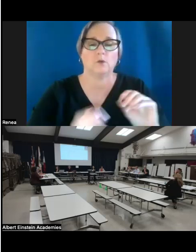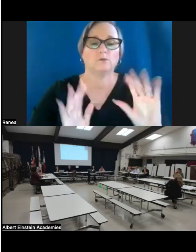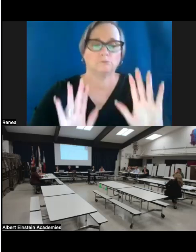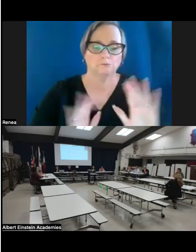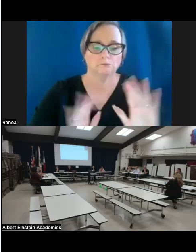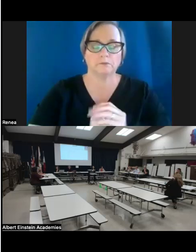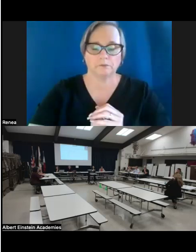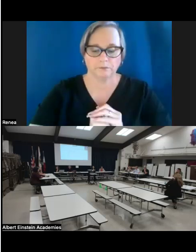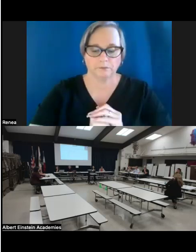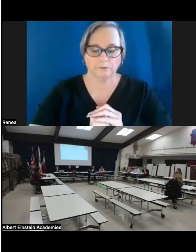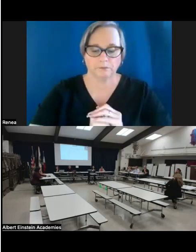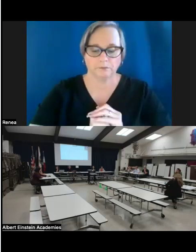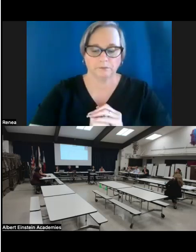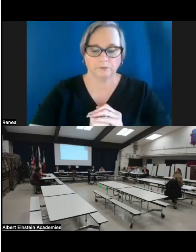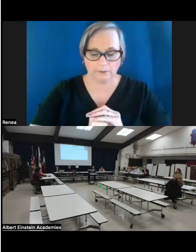Thank you, Sarah.